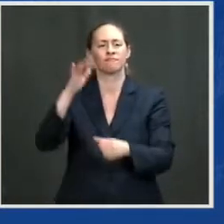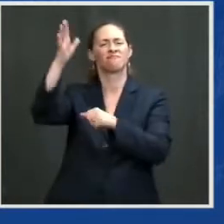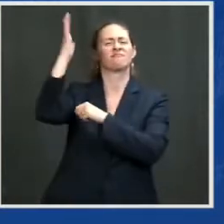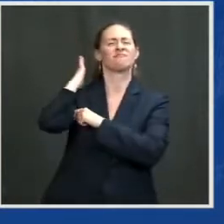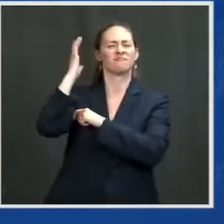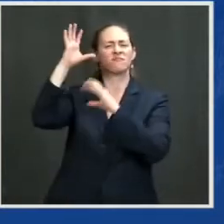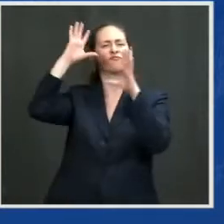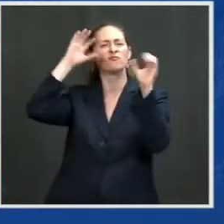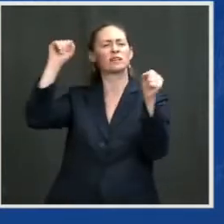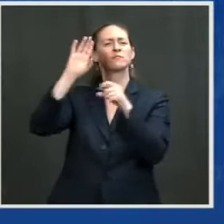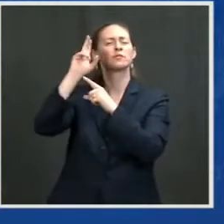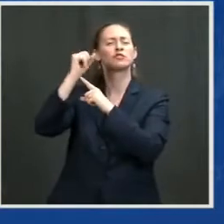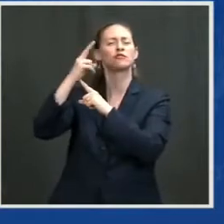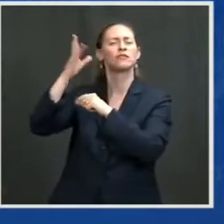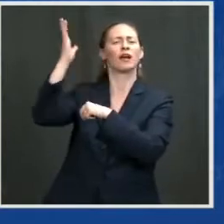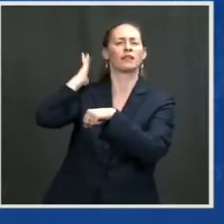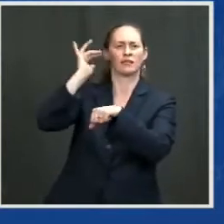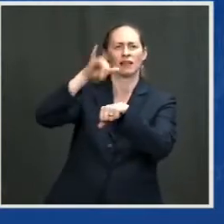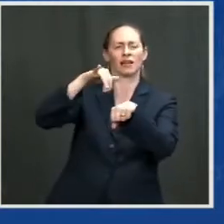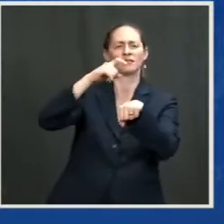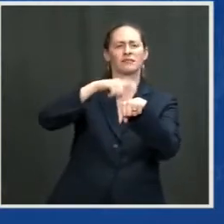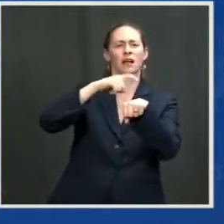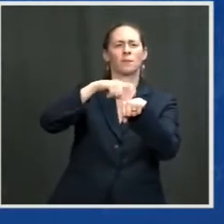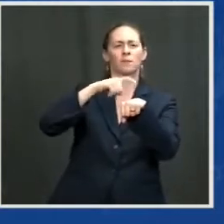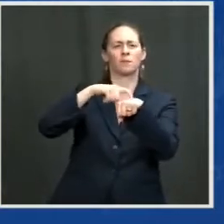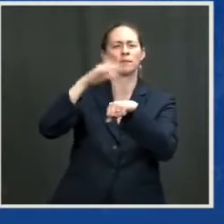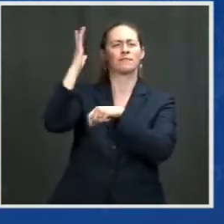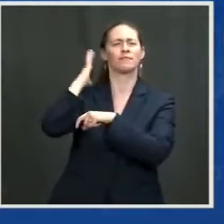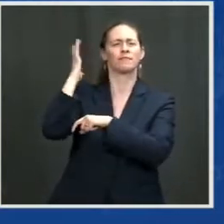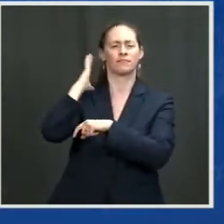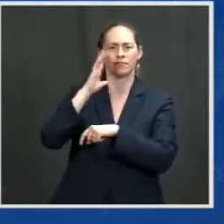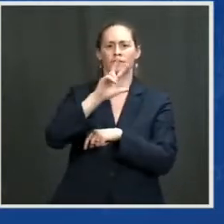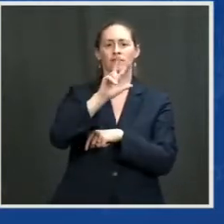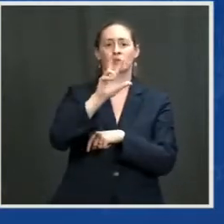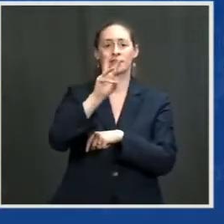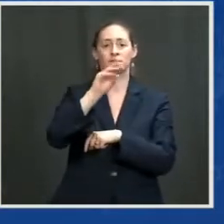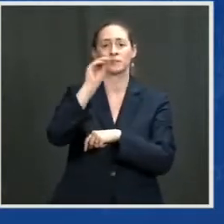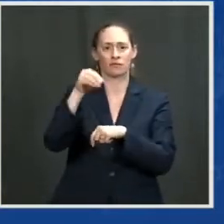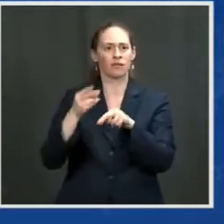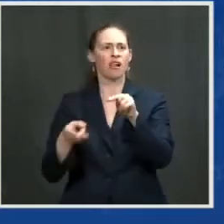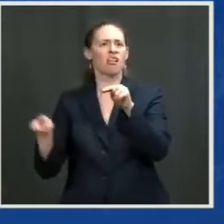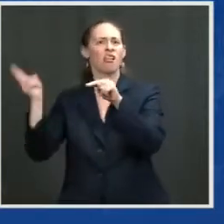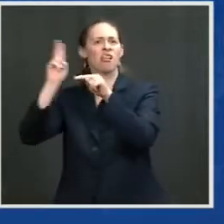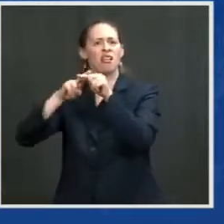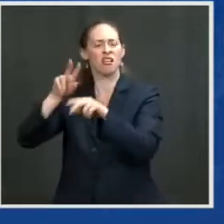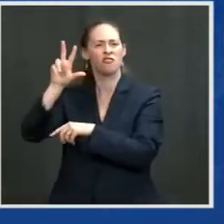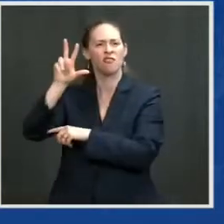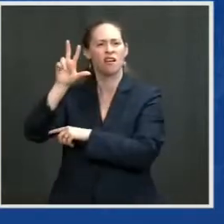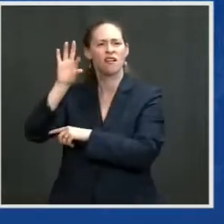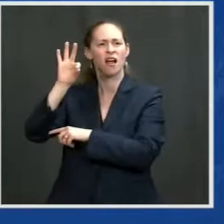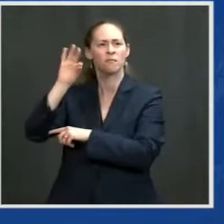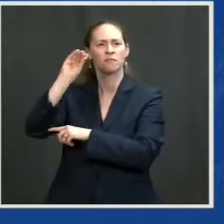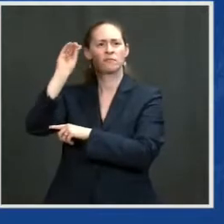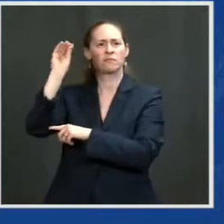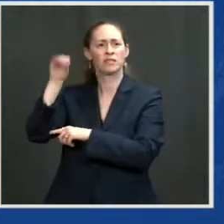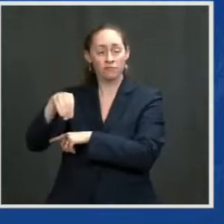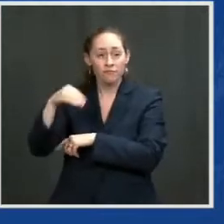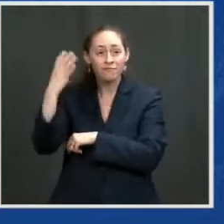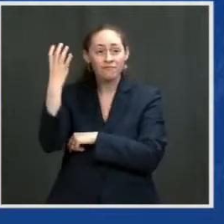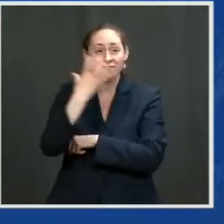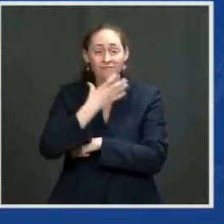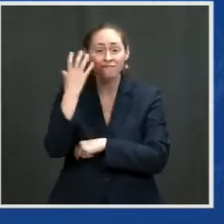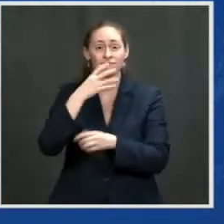to 39.6%. Well, guess what? That would raise a minimum of $10 billion a